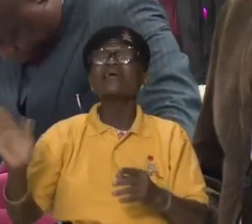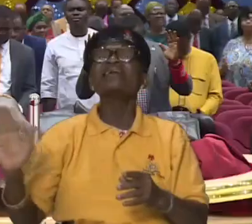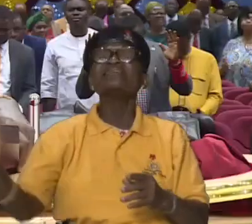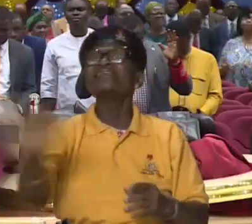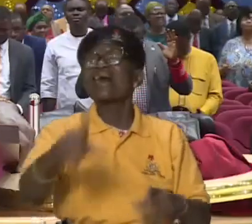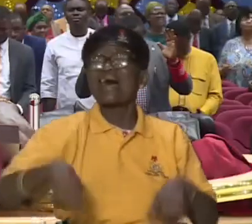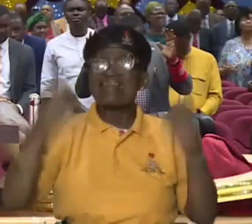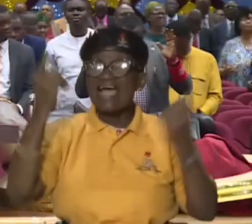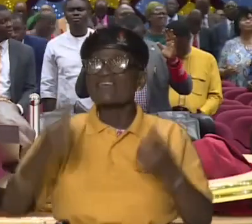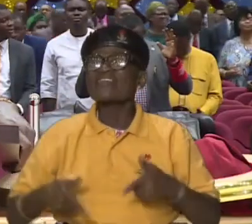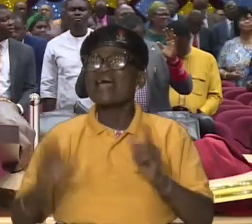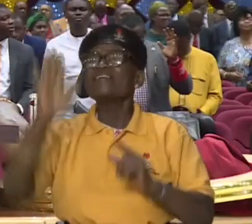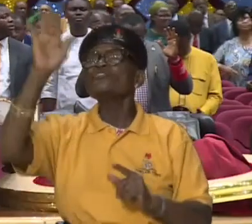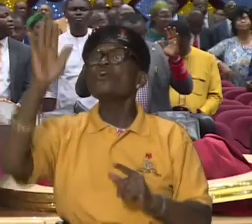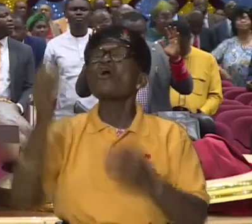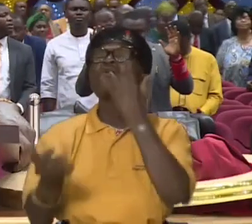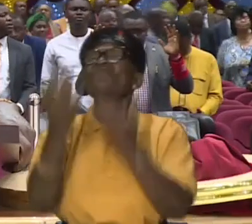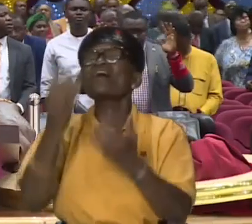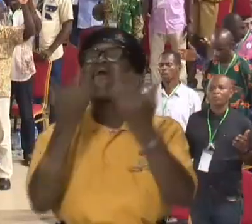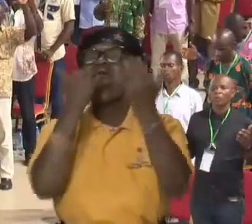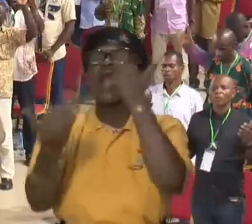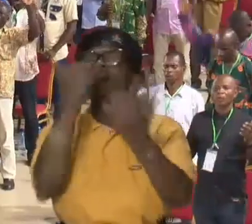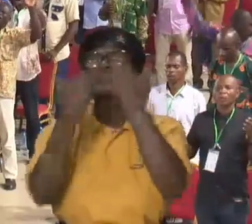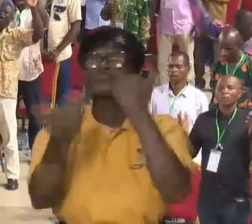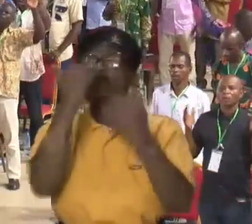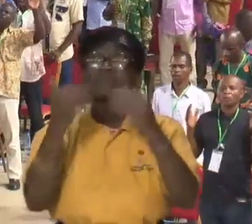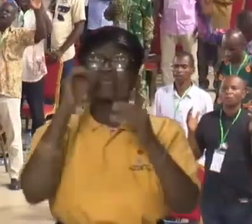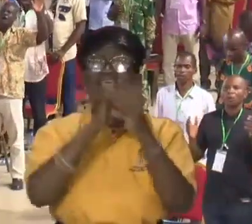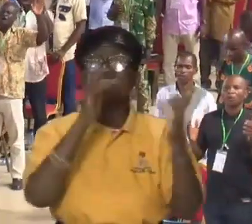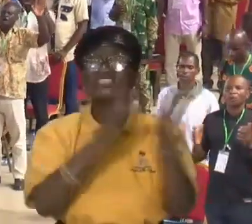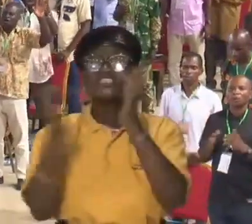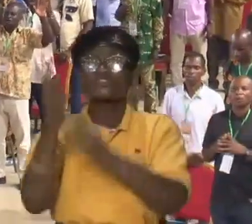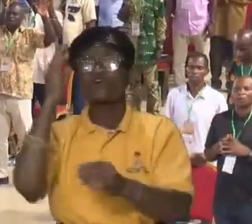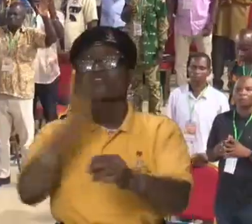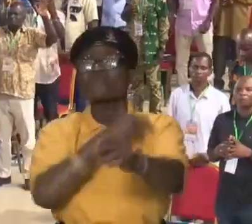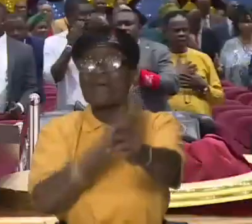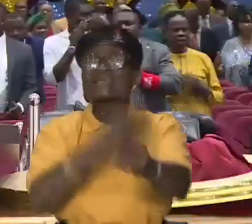In Jesus' mighty name we have prayed.